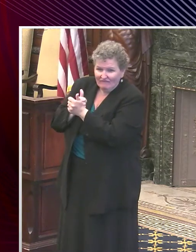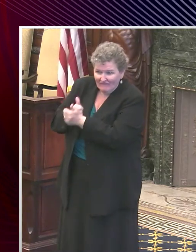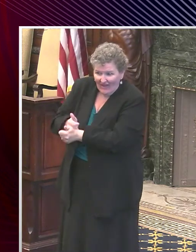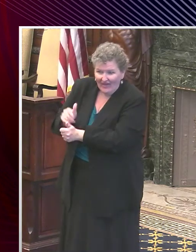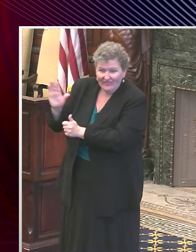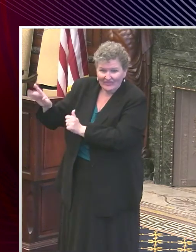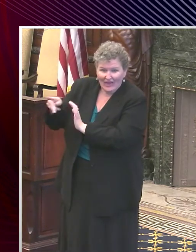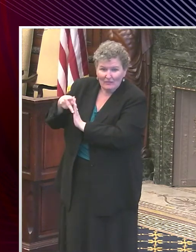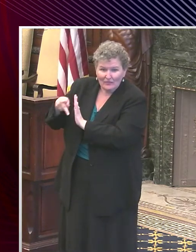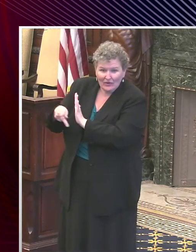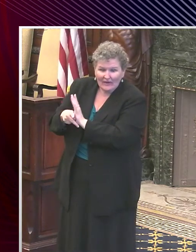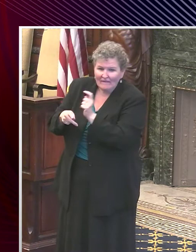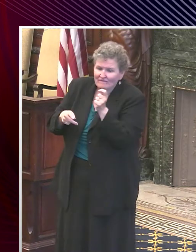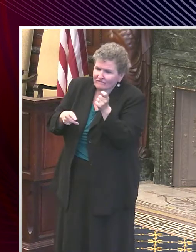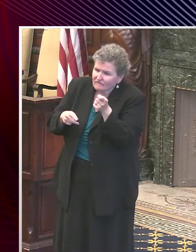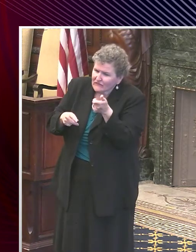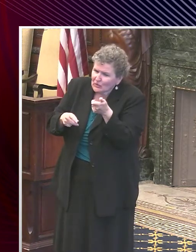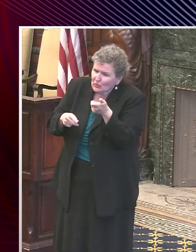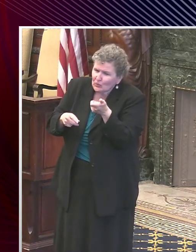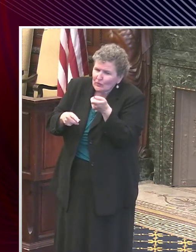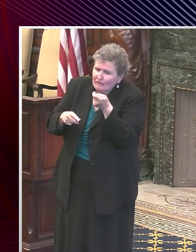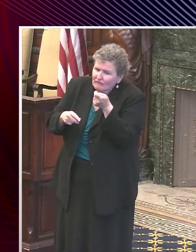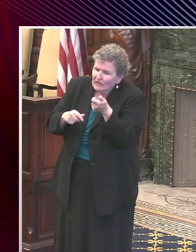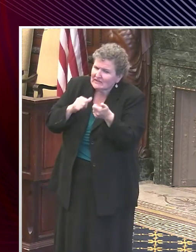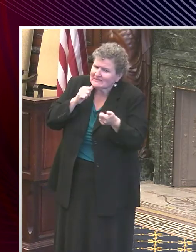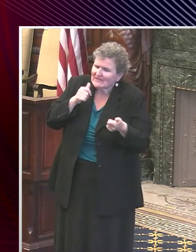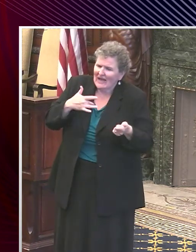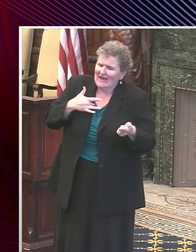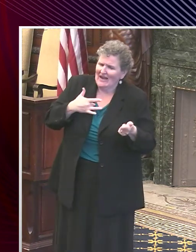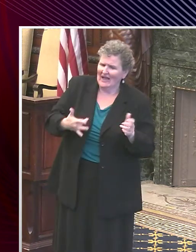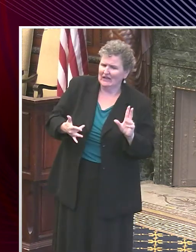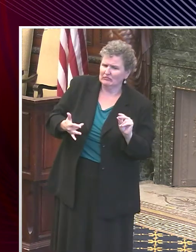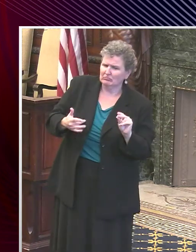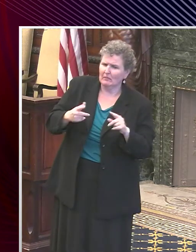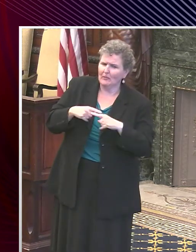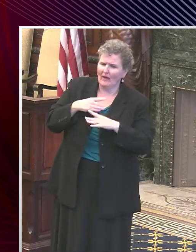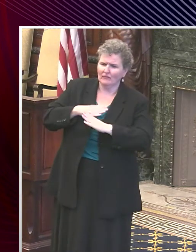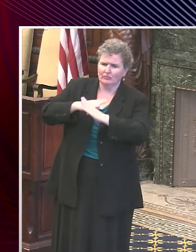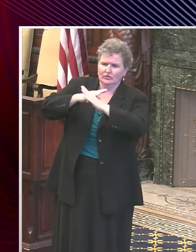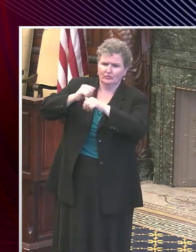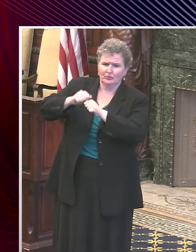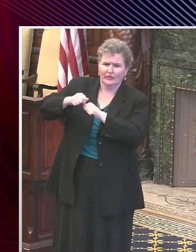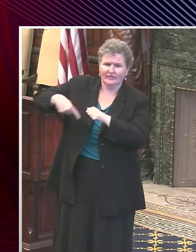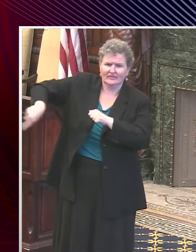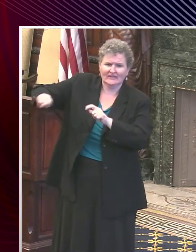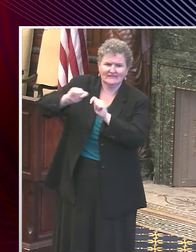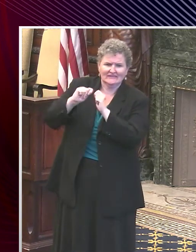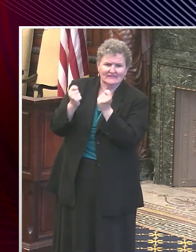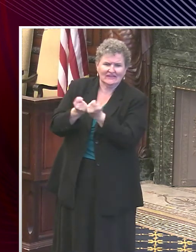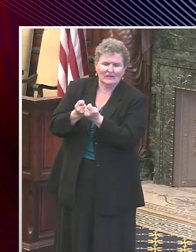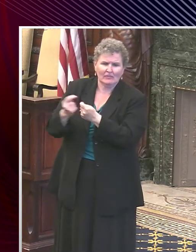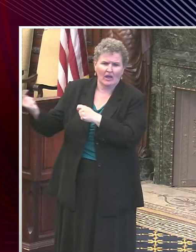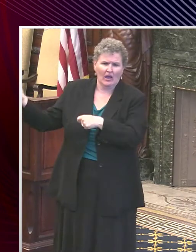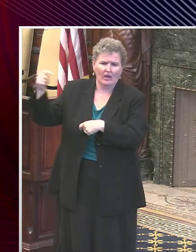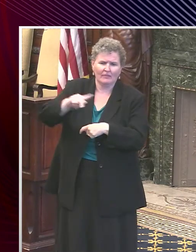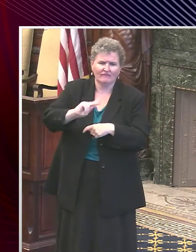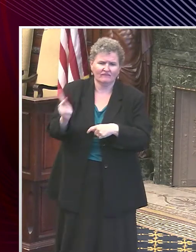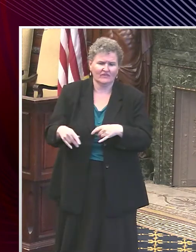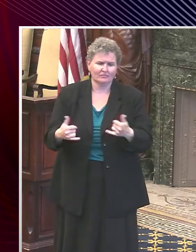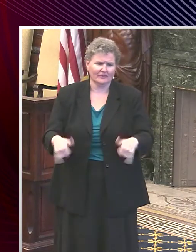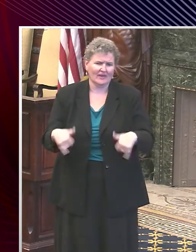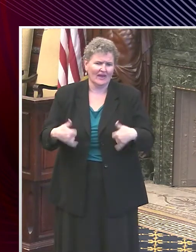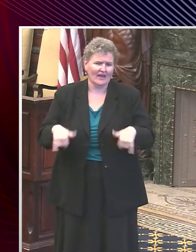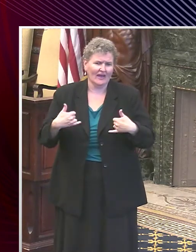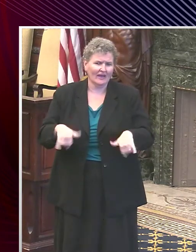small. So I would say it's unlikely that I would want to prohibit the teams from coming to Philadelphia to play. Again, I'm more concerned